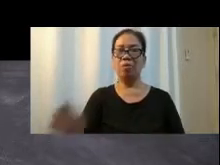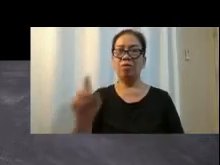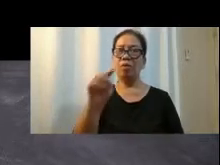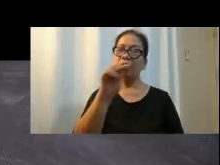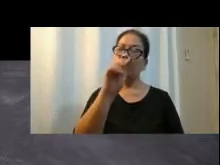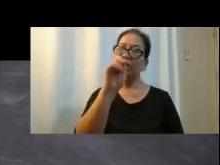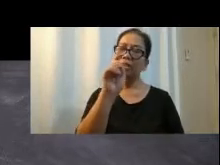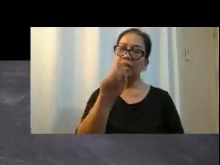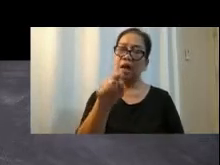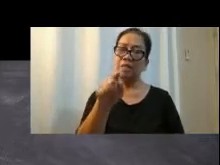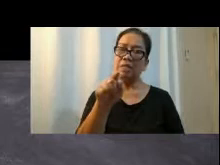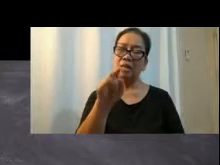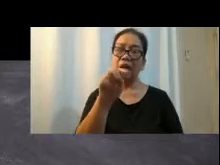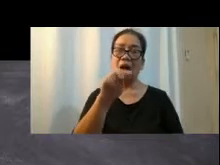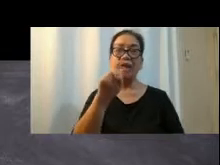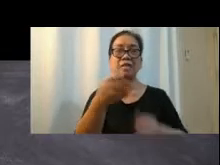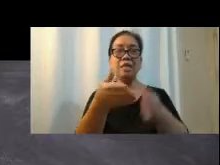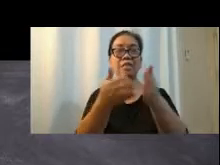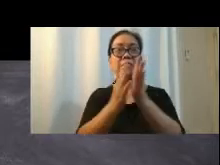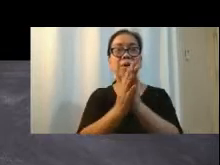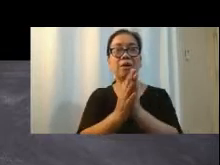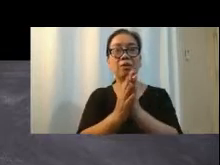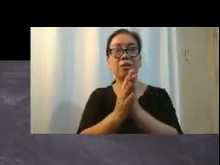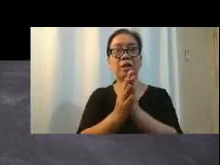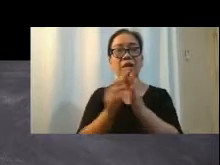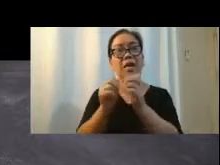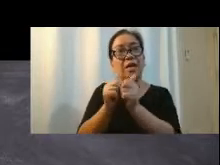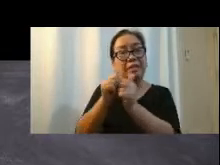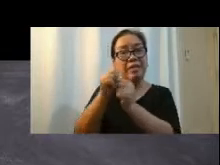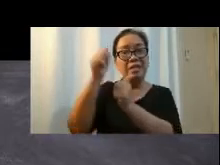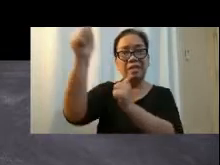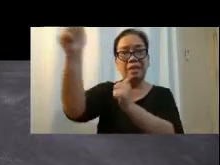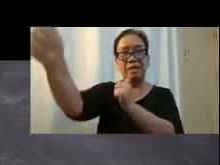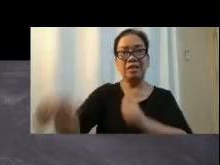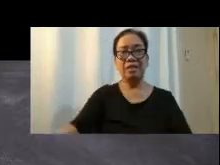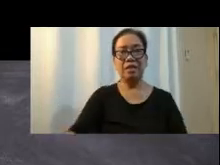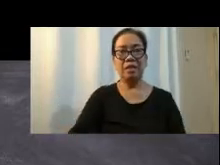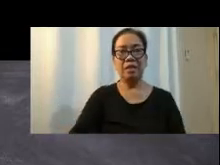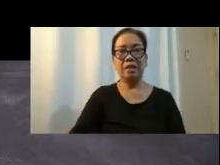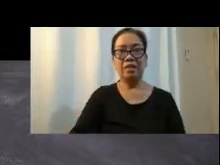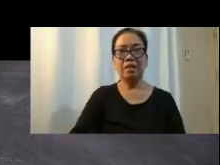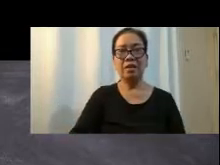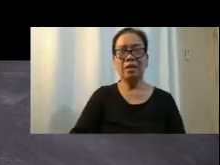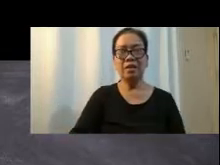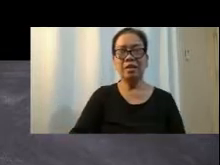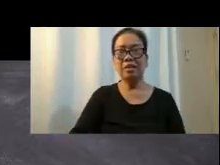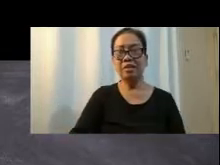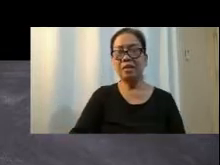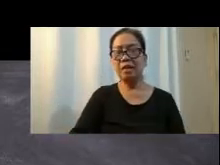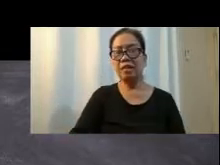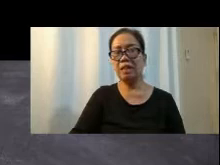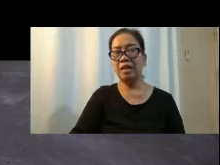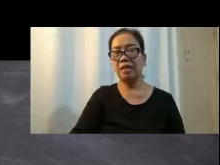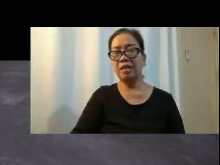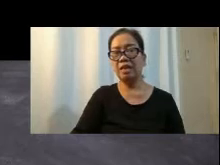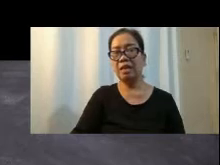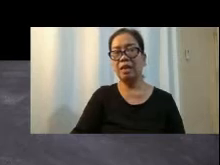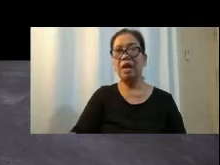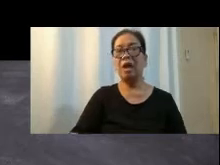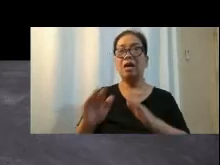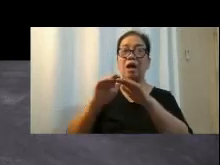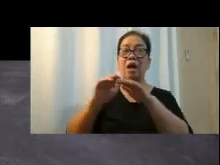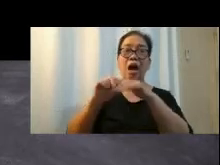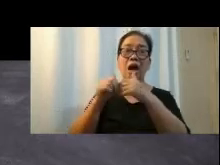Now, what is asked? Asked is about the distance. It says here